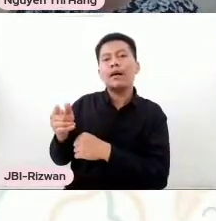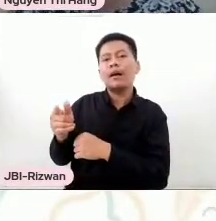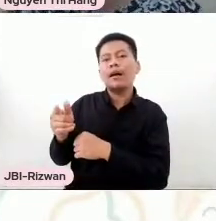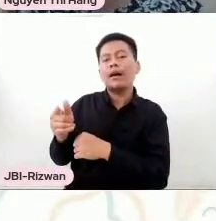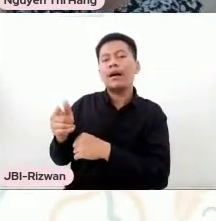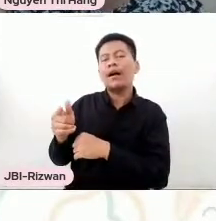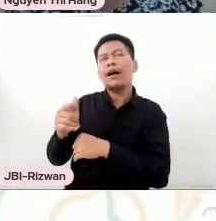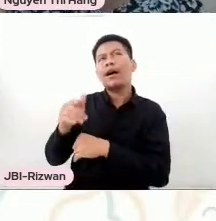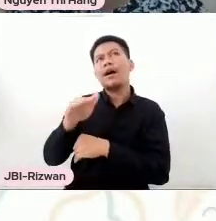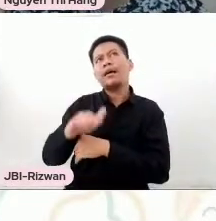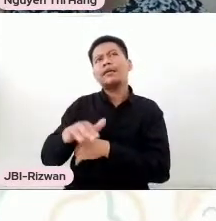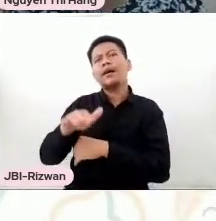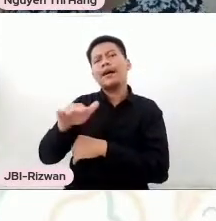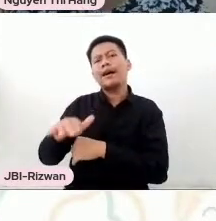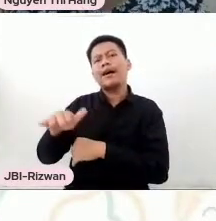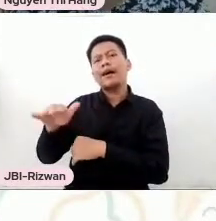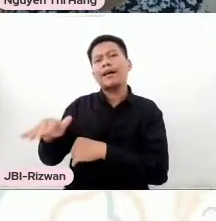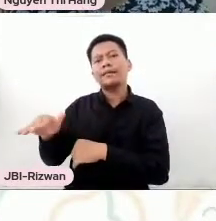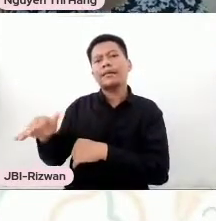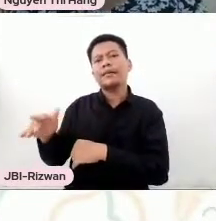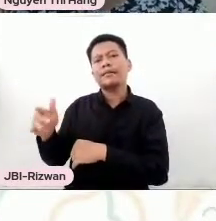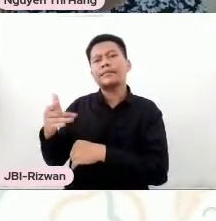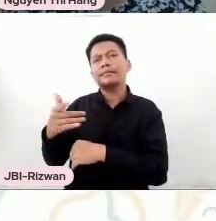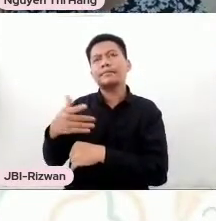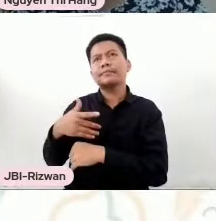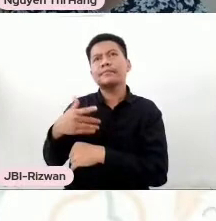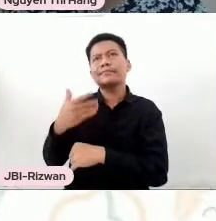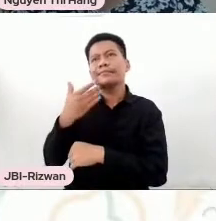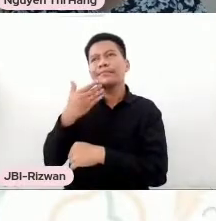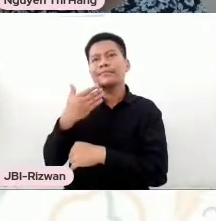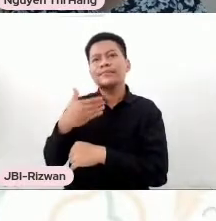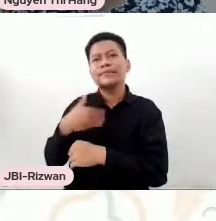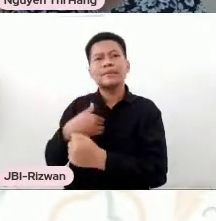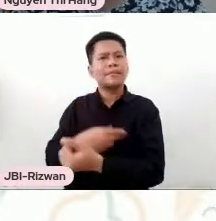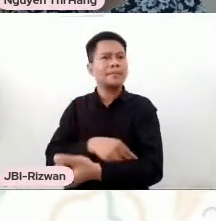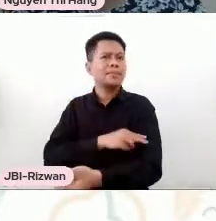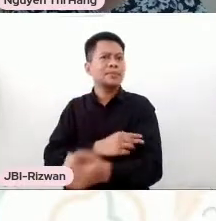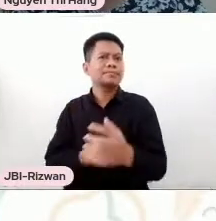develop too many skills. I think